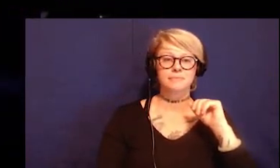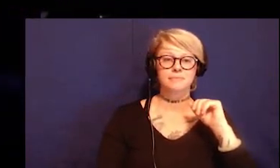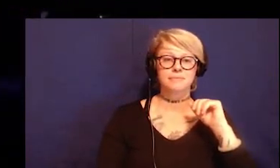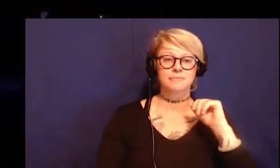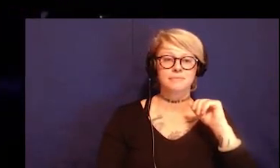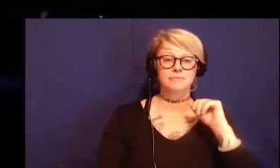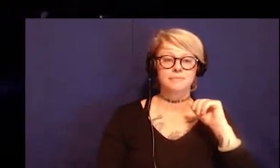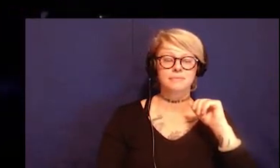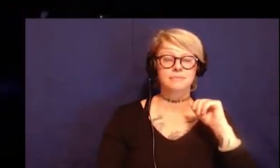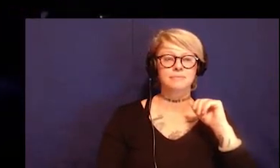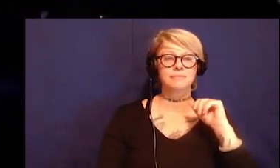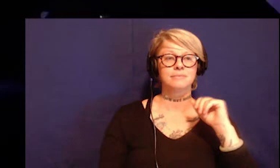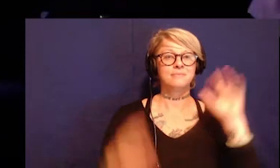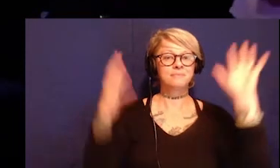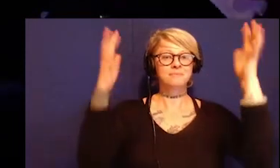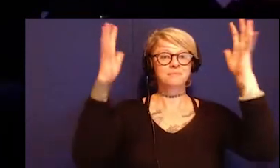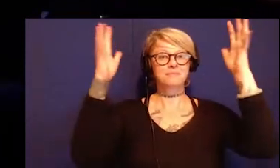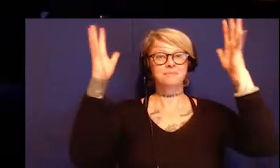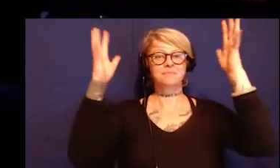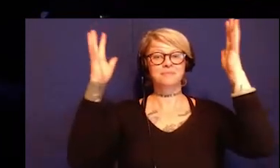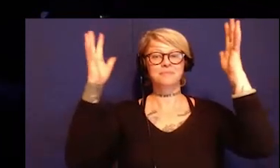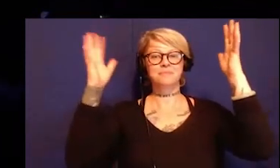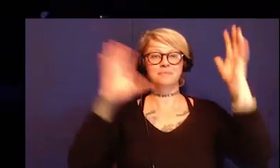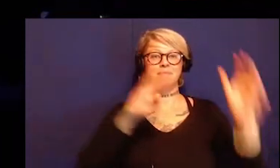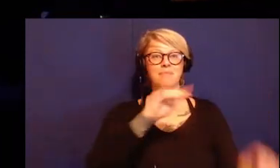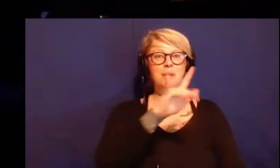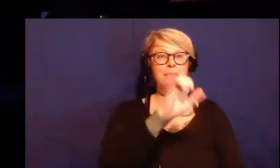And Patrick.